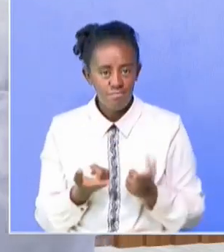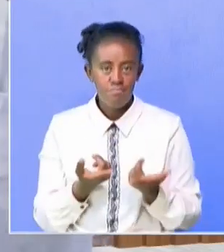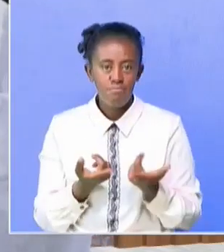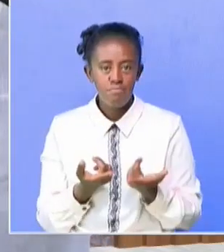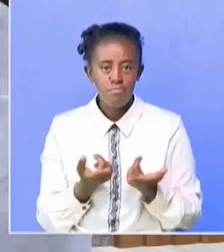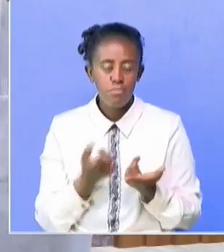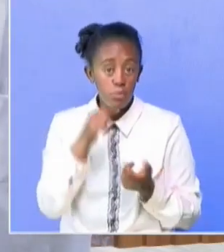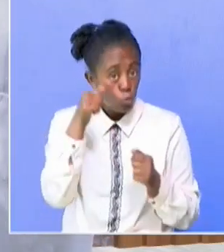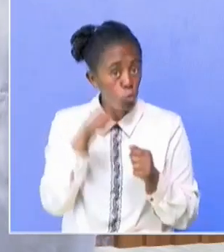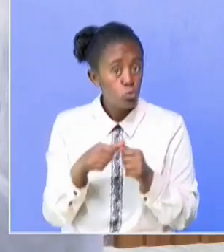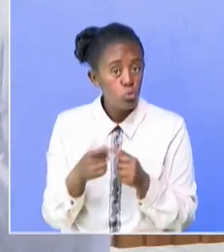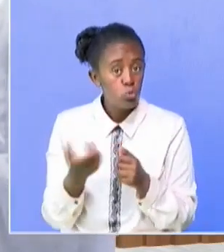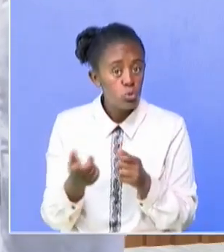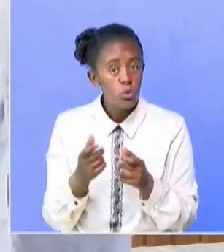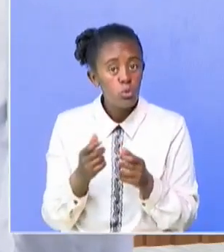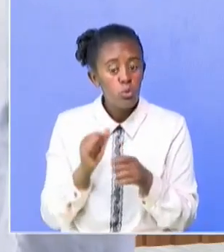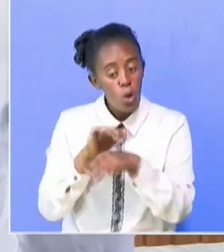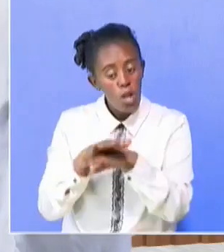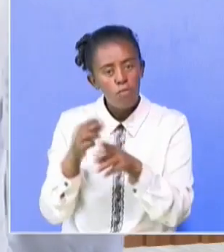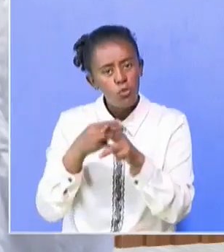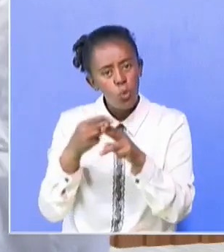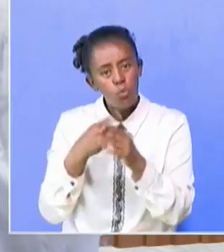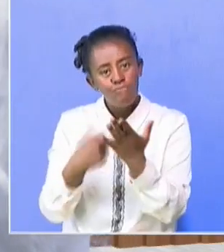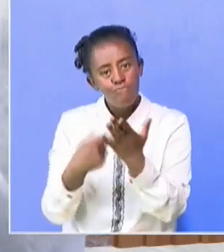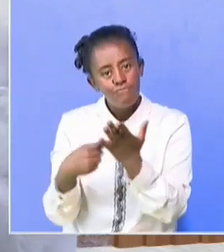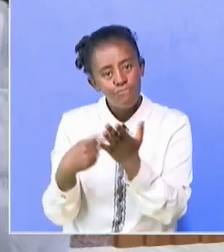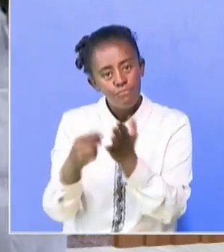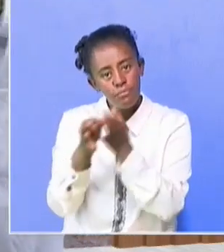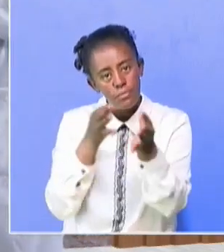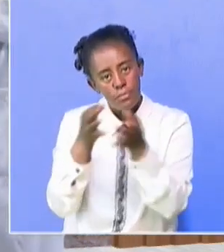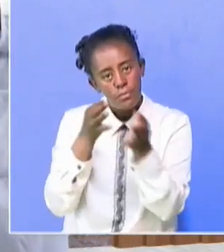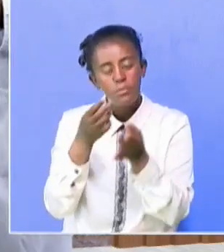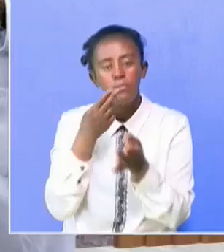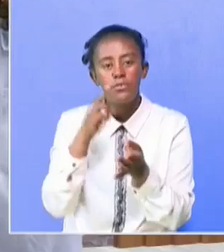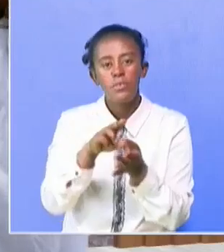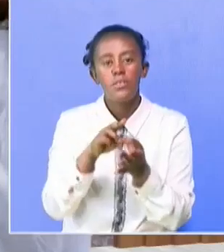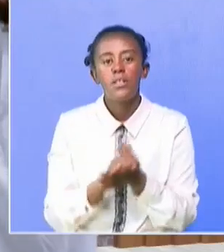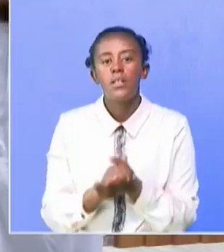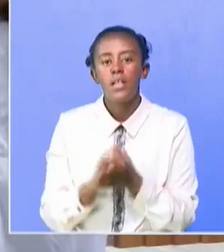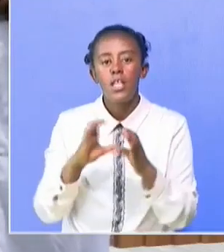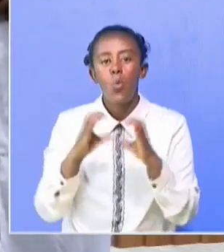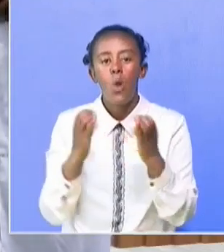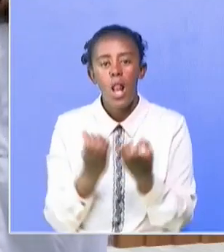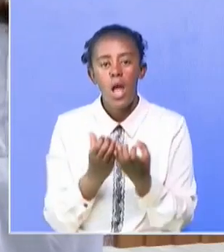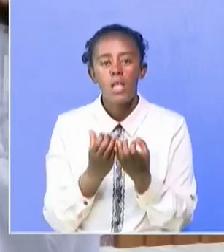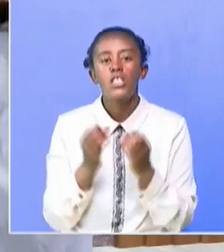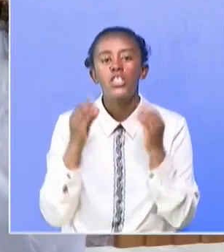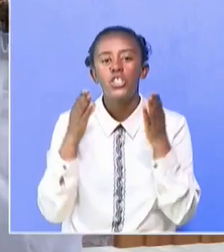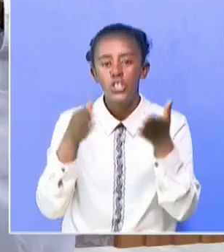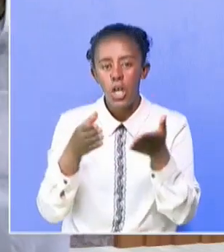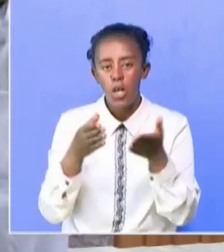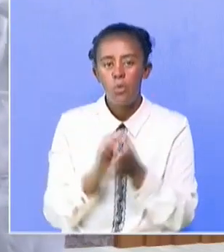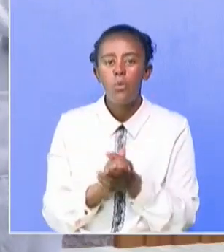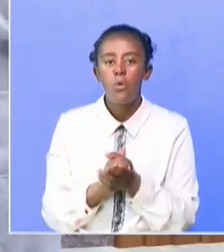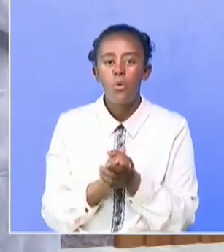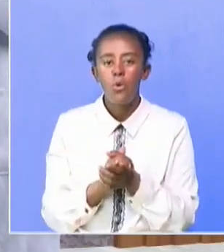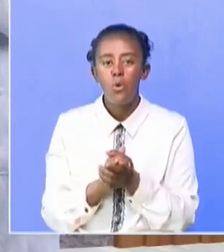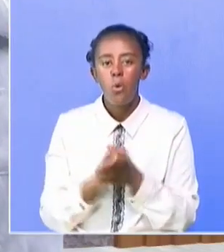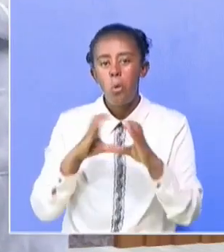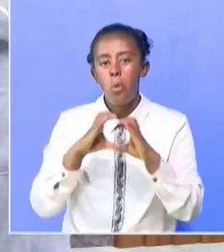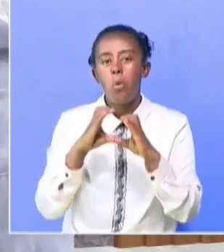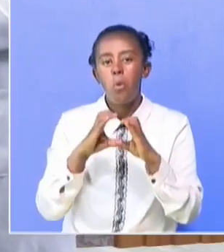also notice. He may leave a short and a brief notice to the class teacher or